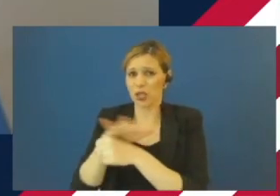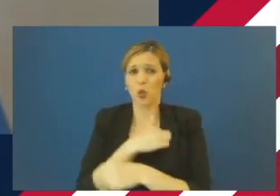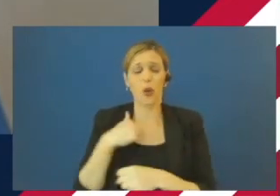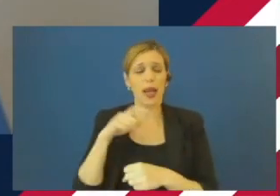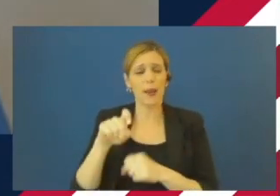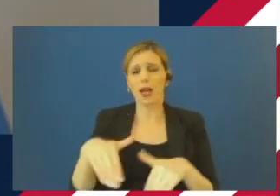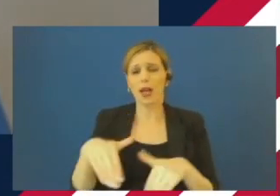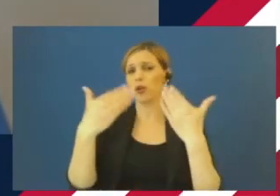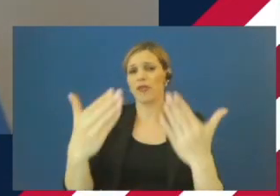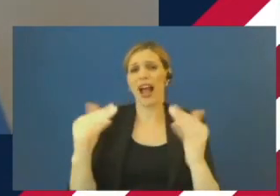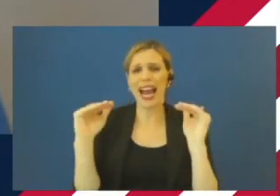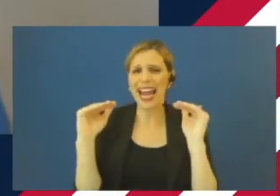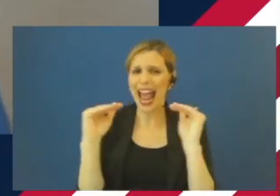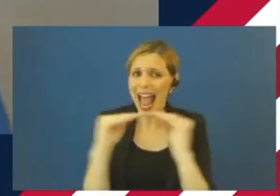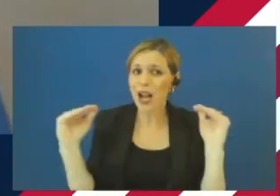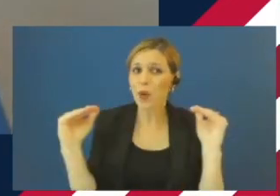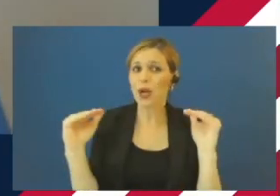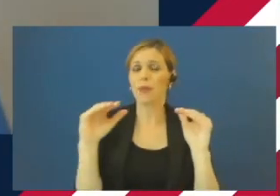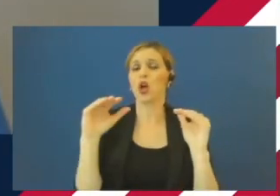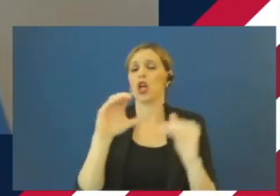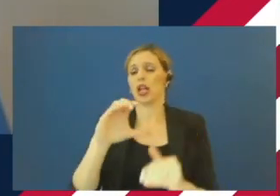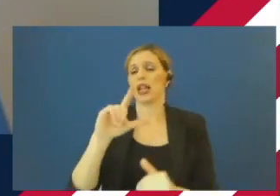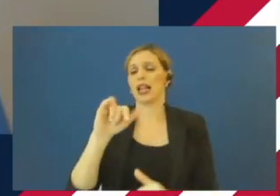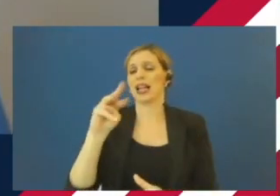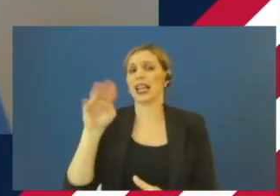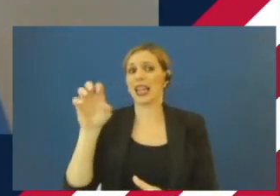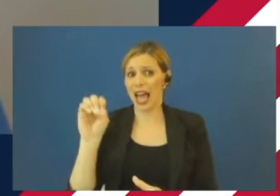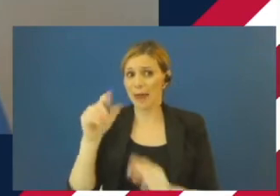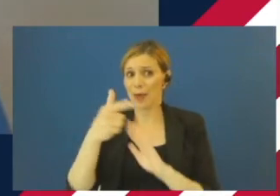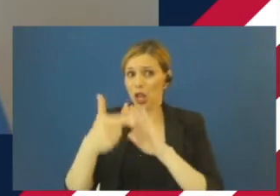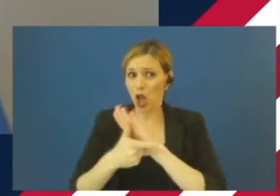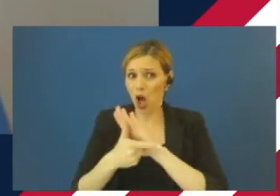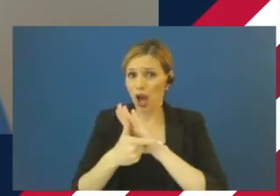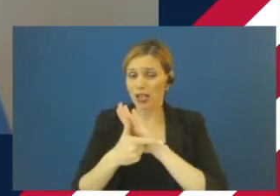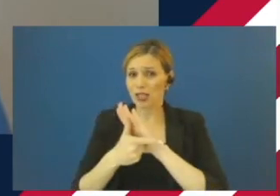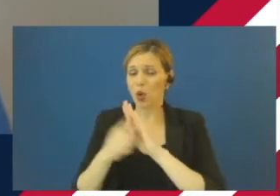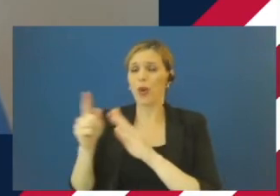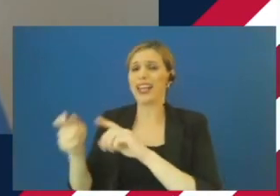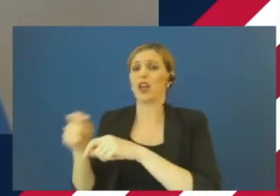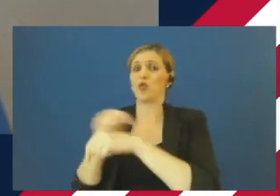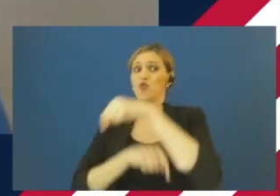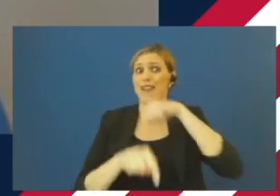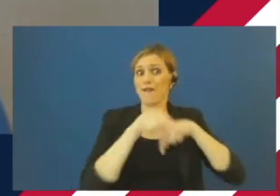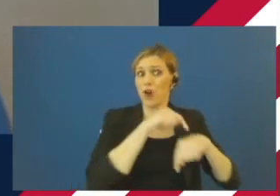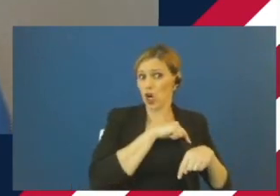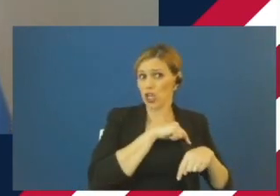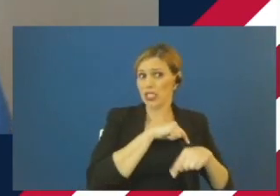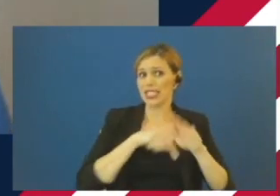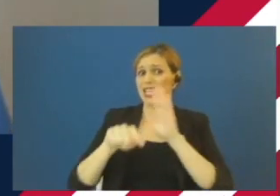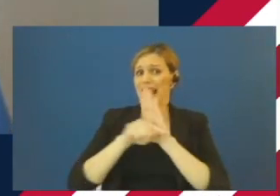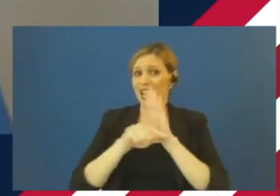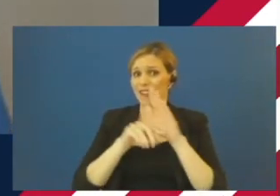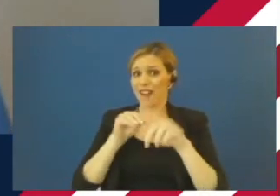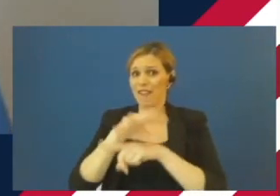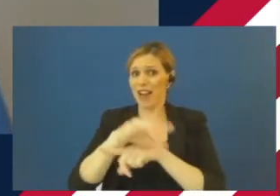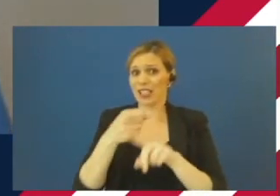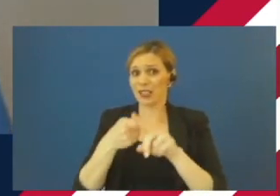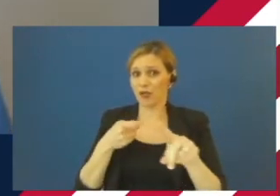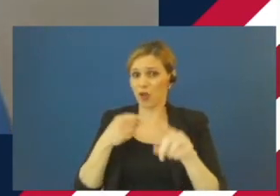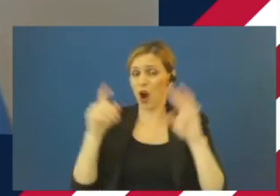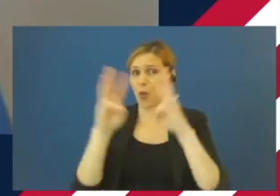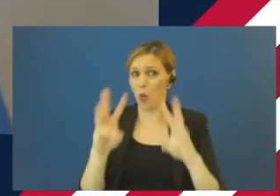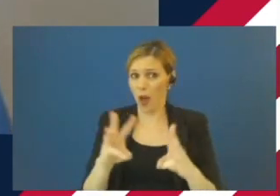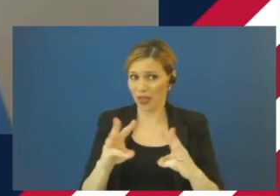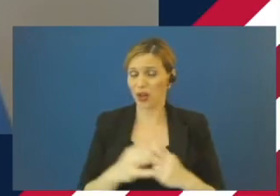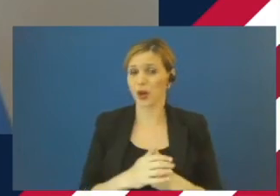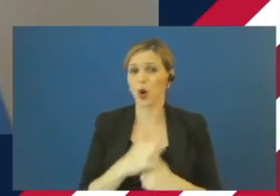comprehensive climate legislation to address the negative effects of climate change, invest in climate resilience and rapidly